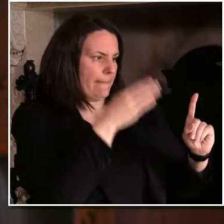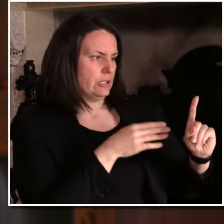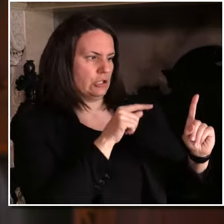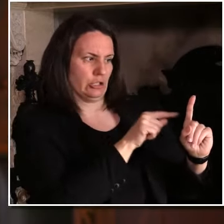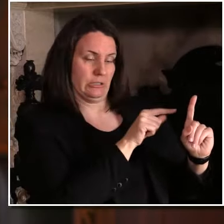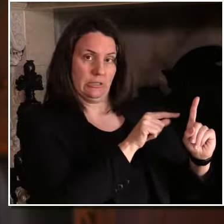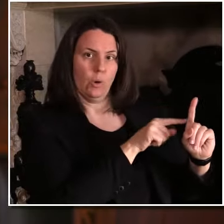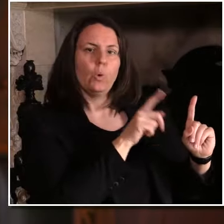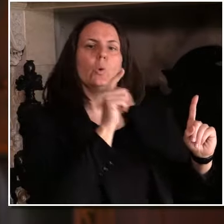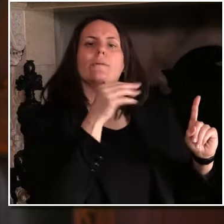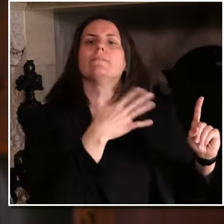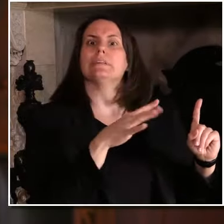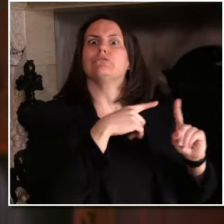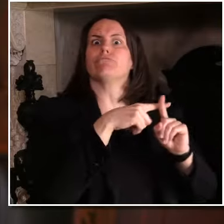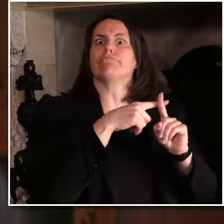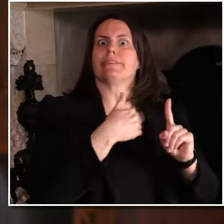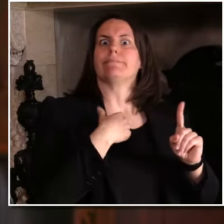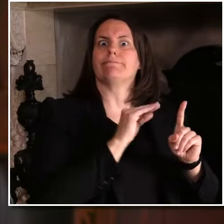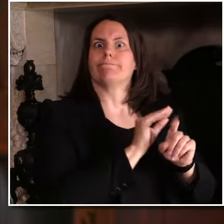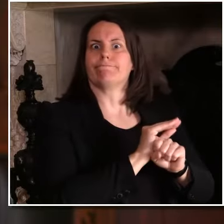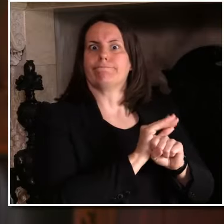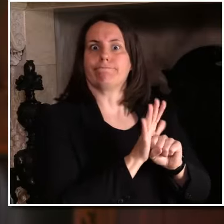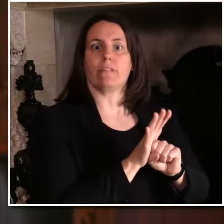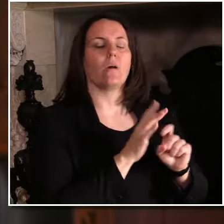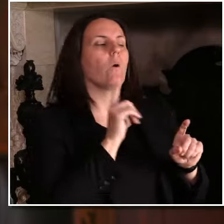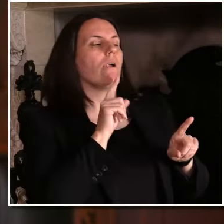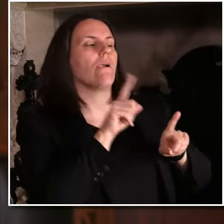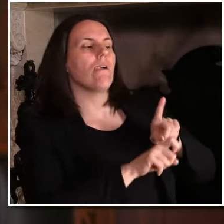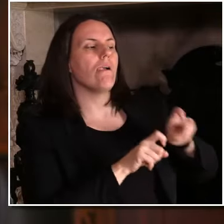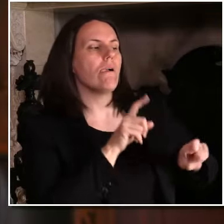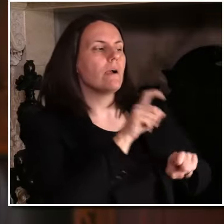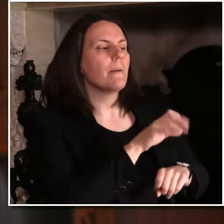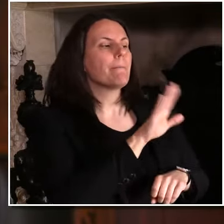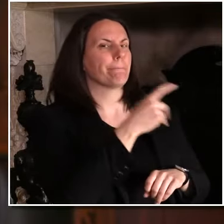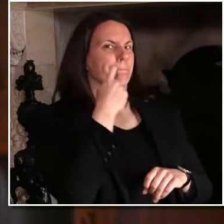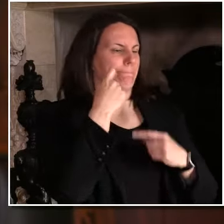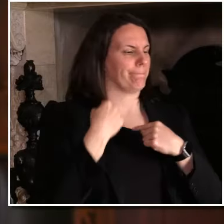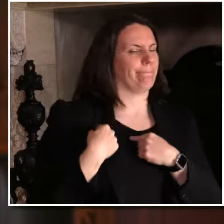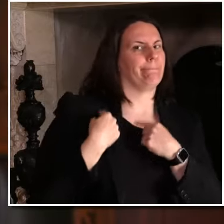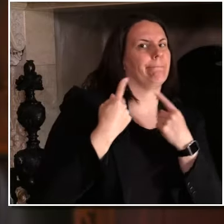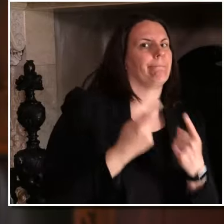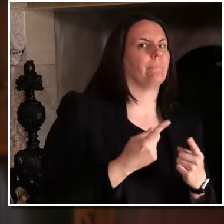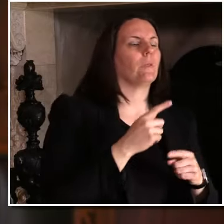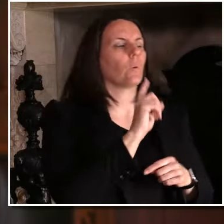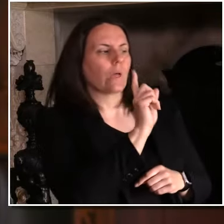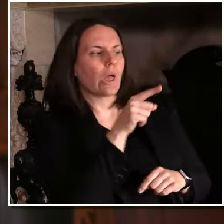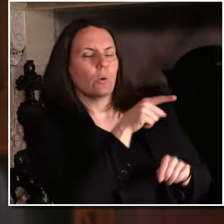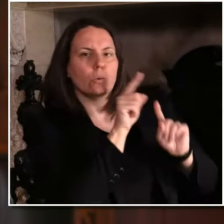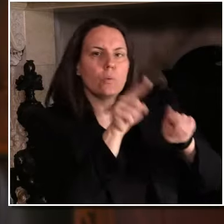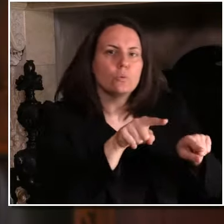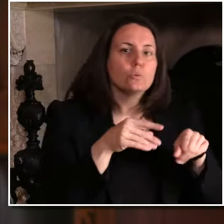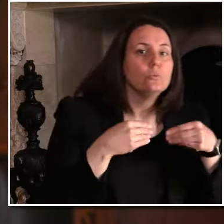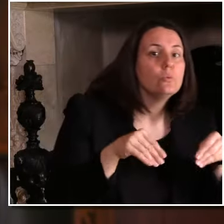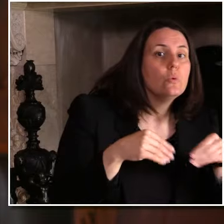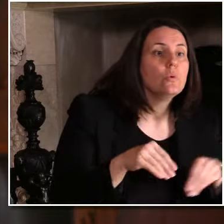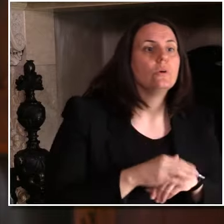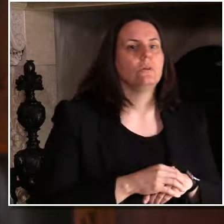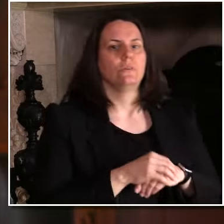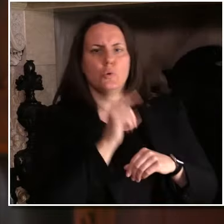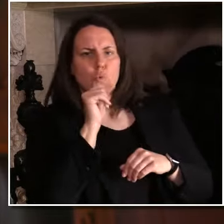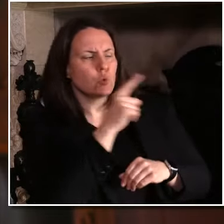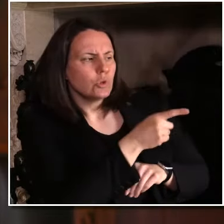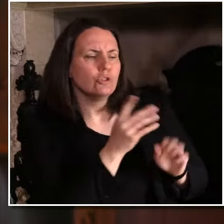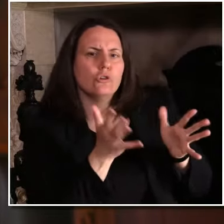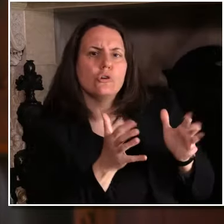people who may be at risk of infection. Then, these at-risk people are notified of their exposure to